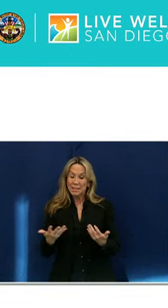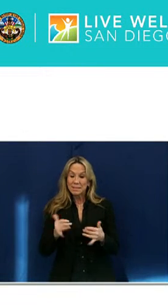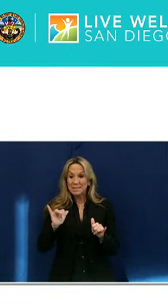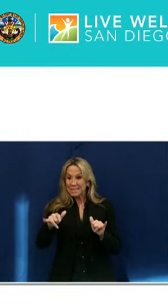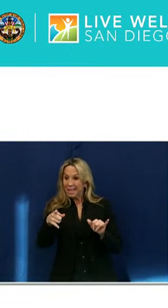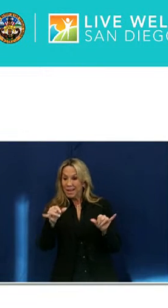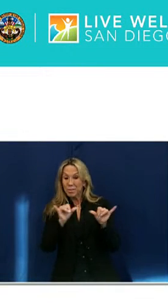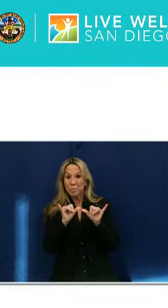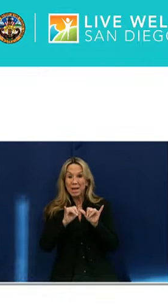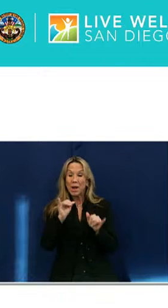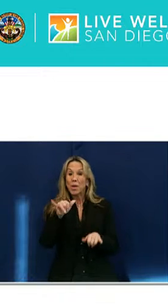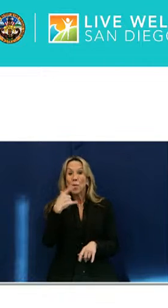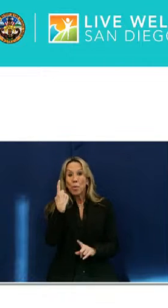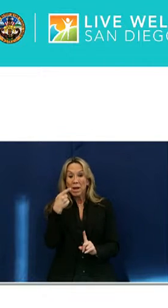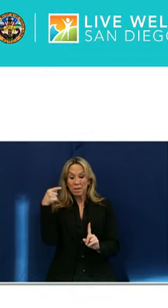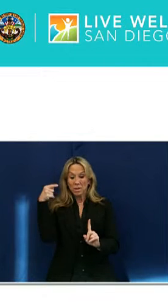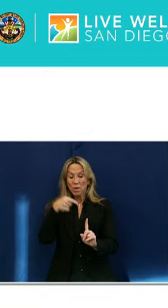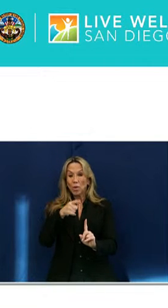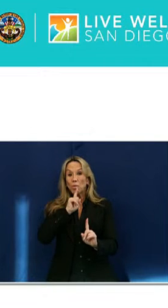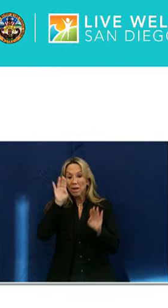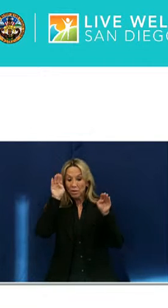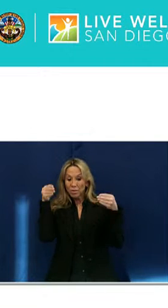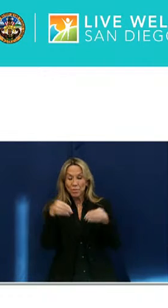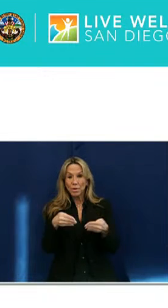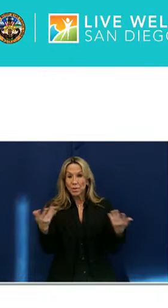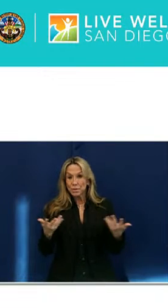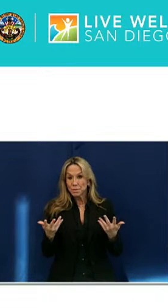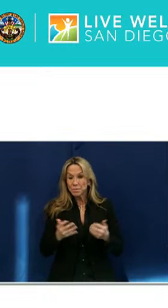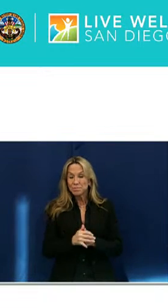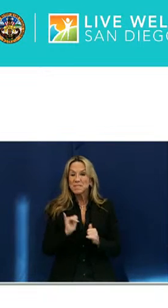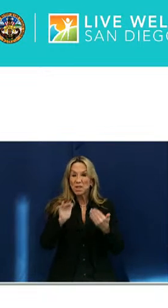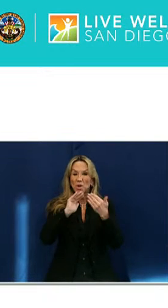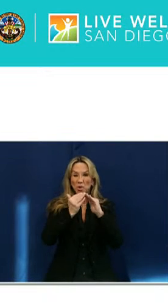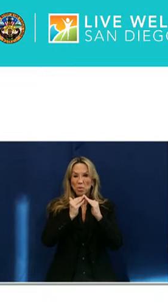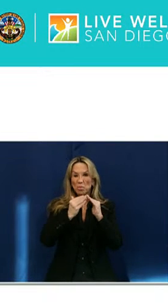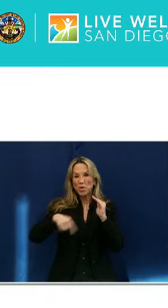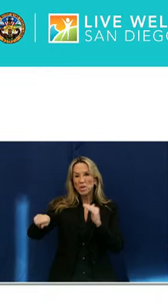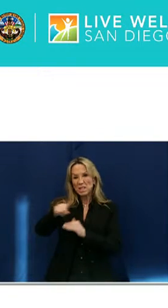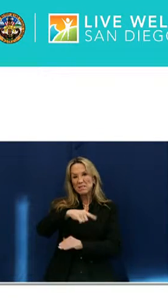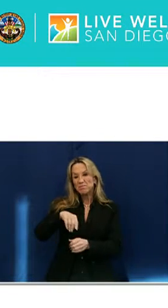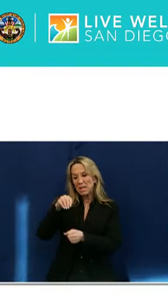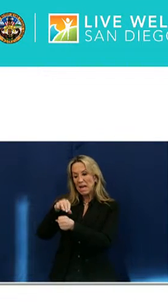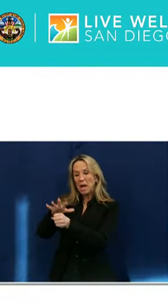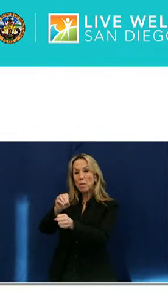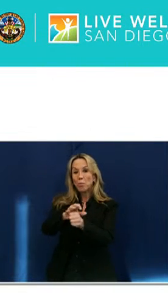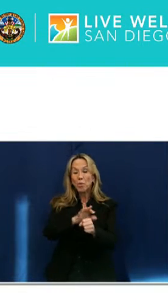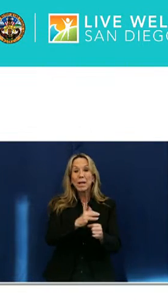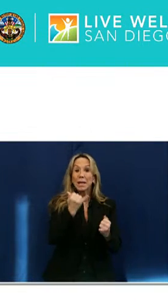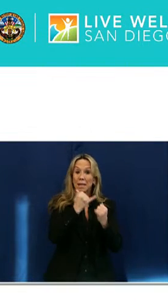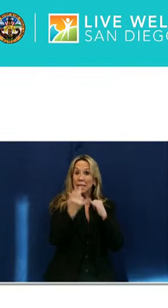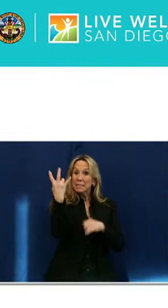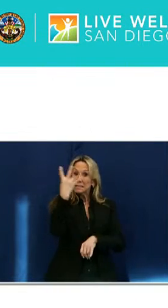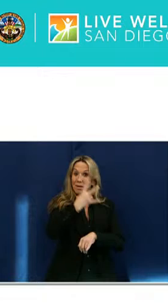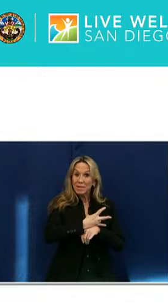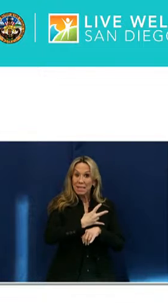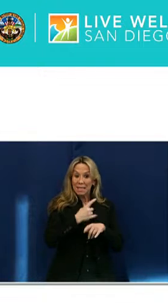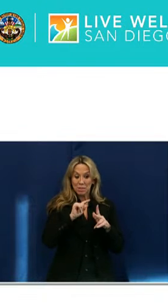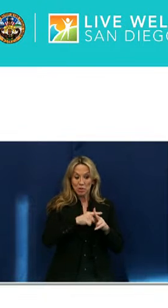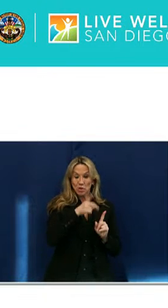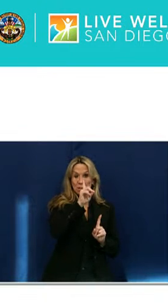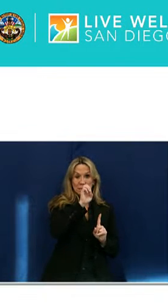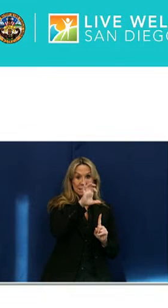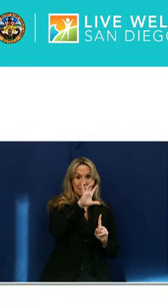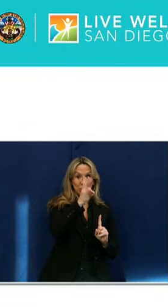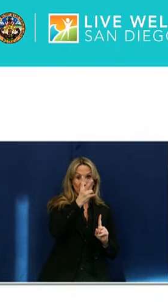metrics, and the one in particular that we want to focus on is community outbreaks. For the past 7 days, from December 7th